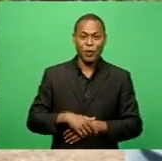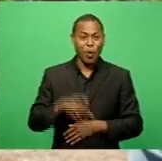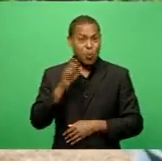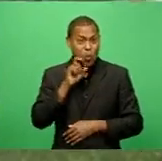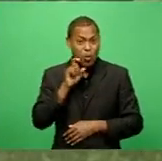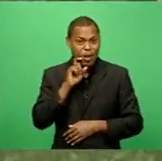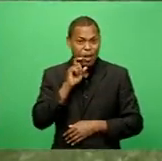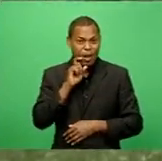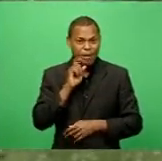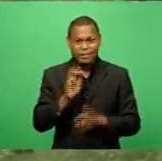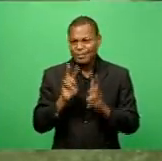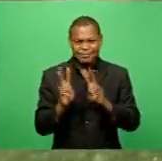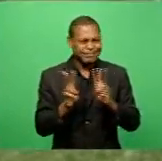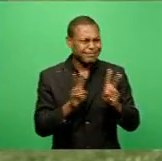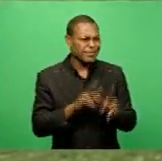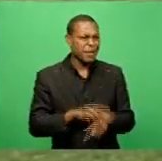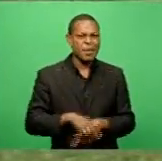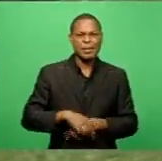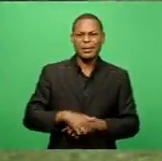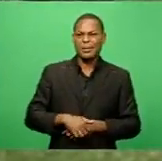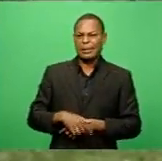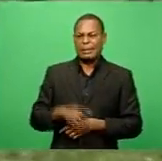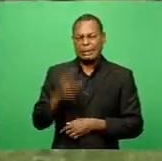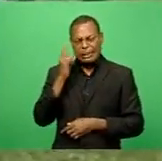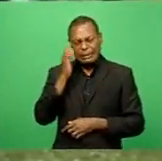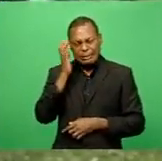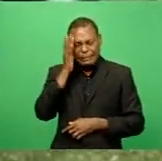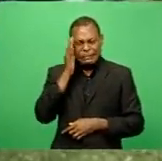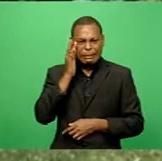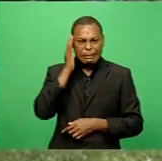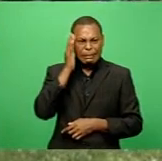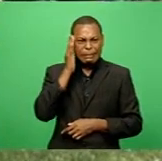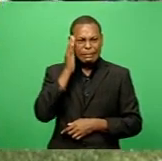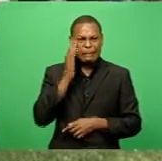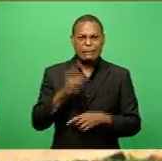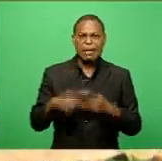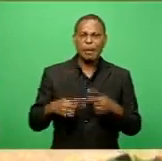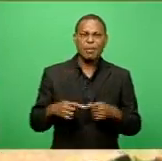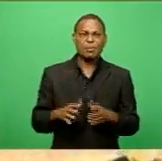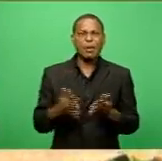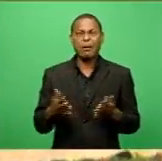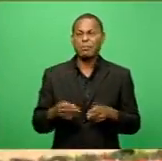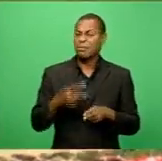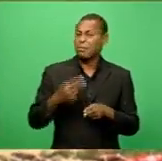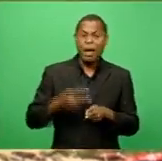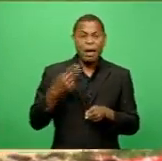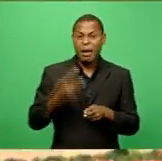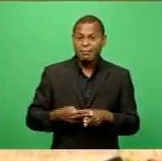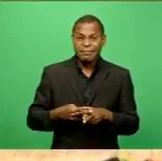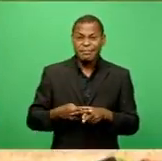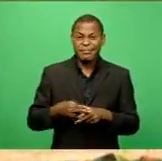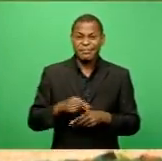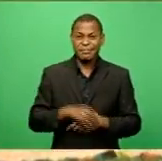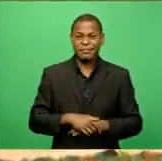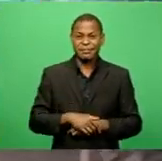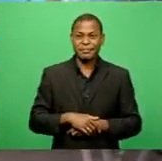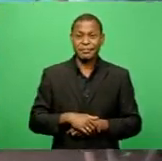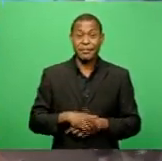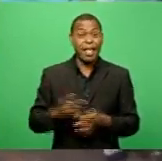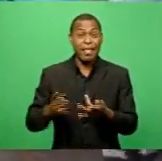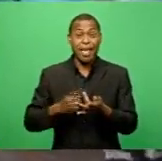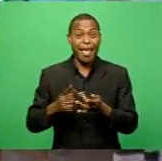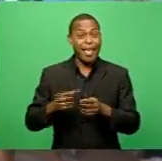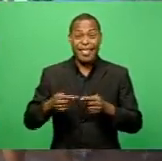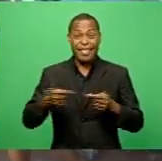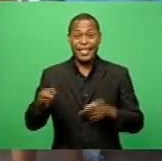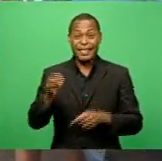people just are concerned about, for example, the agriculture, the farms, etc. So, different people have different